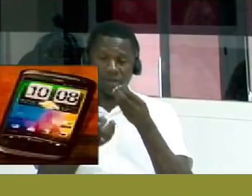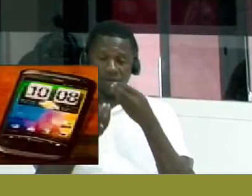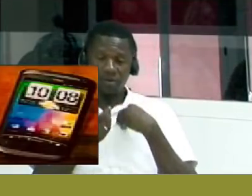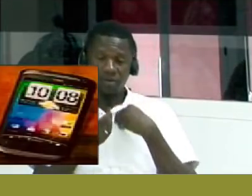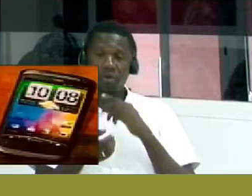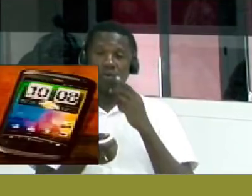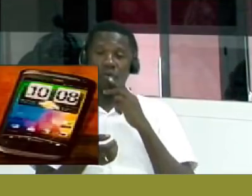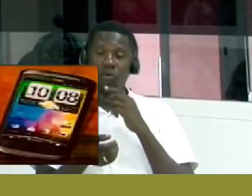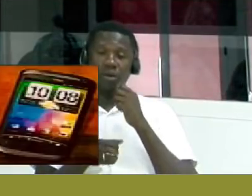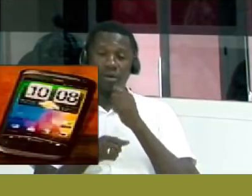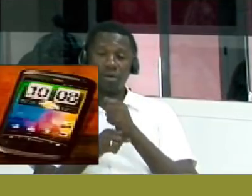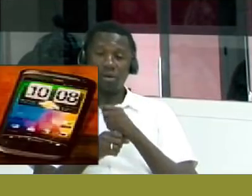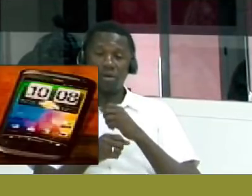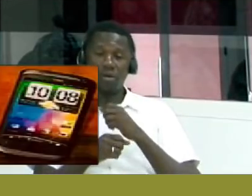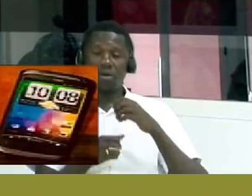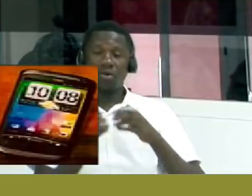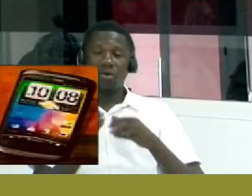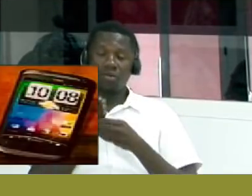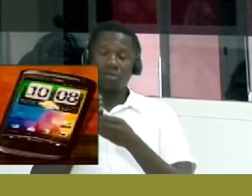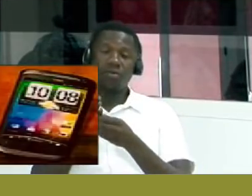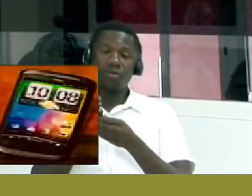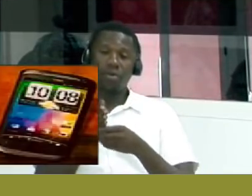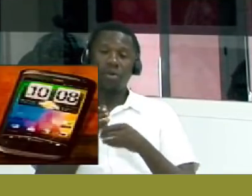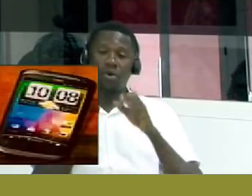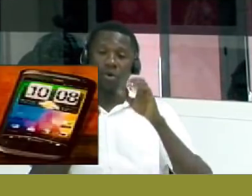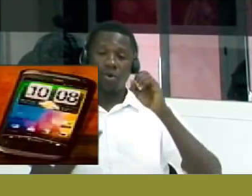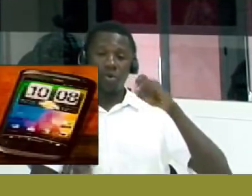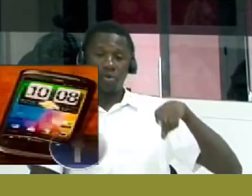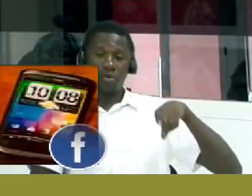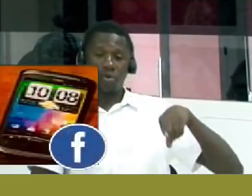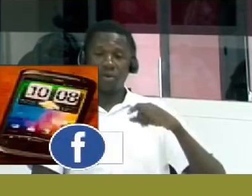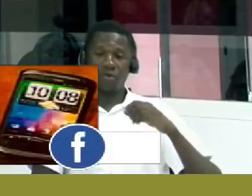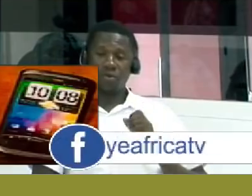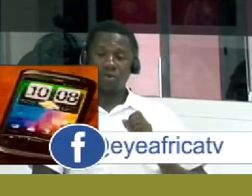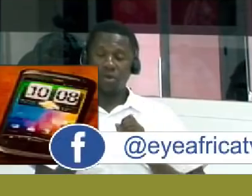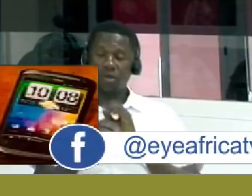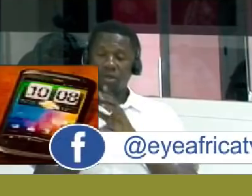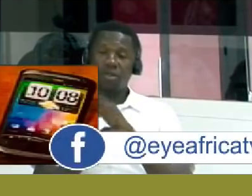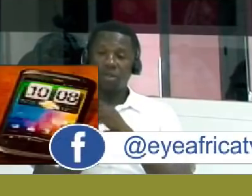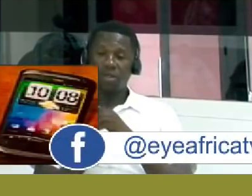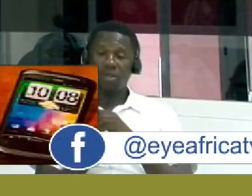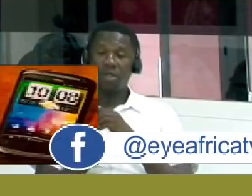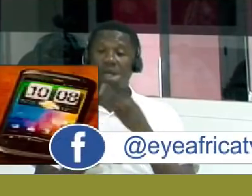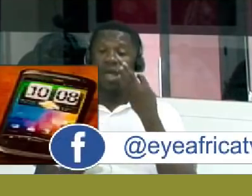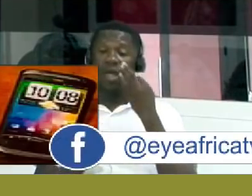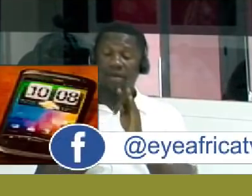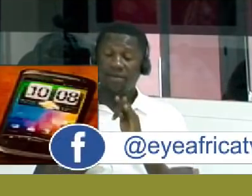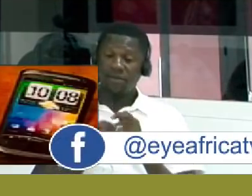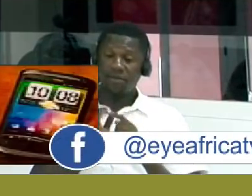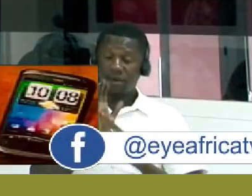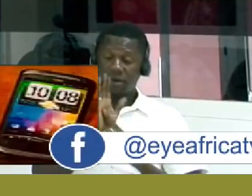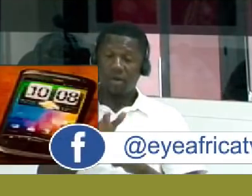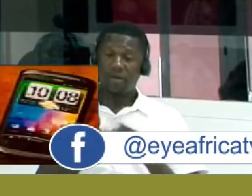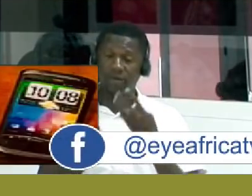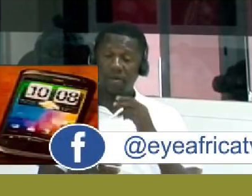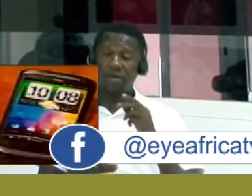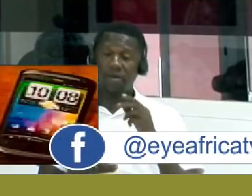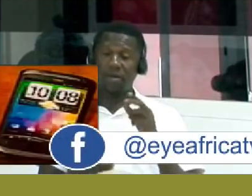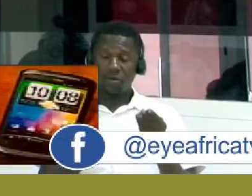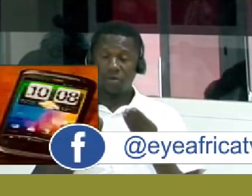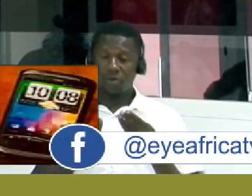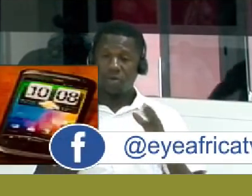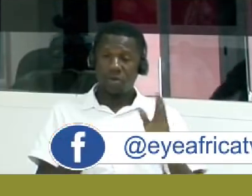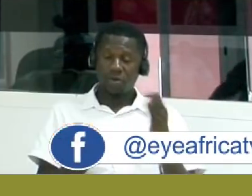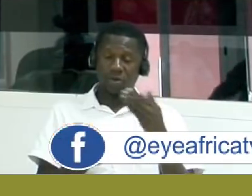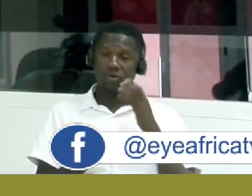the Commissioner of Operations to issue his orders, was that if the students wanted to come to Banjul to come and see the